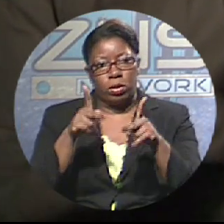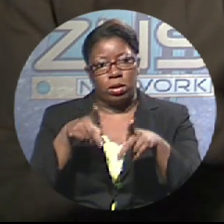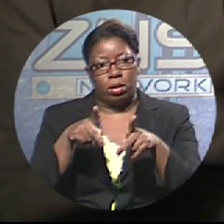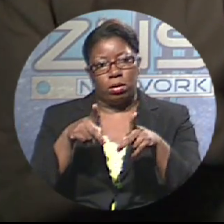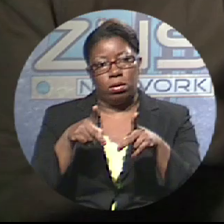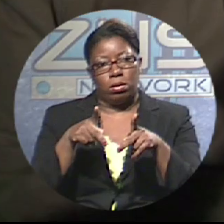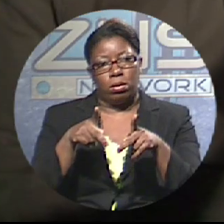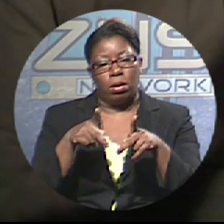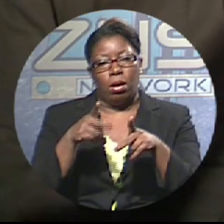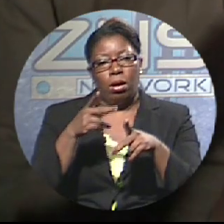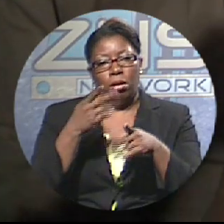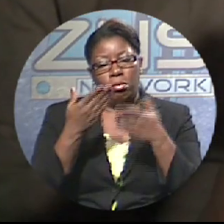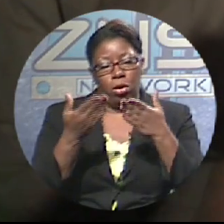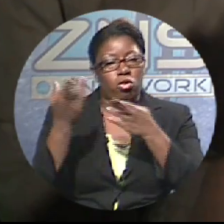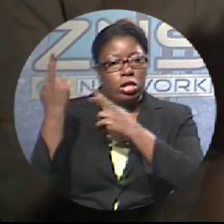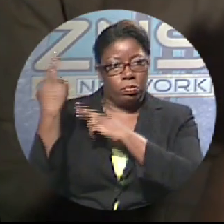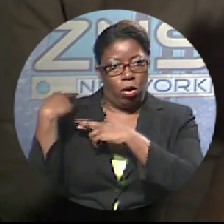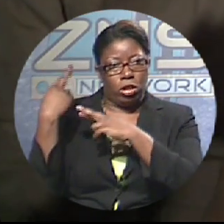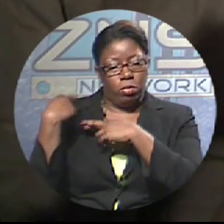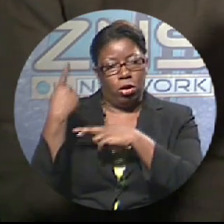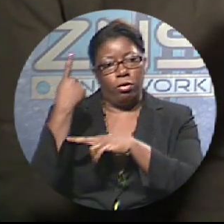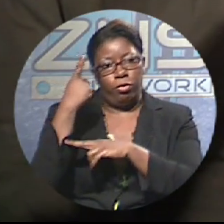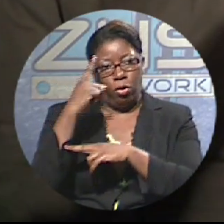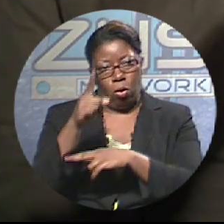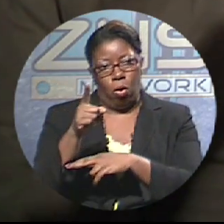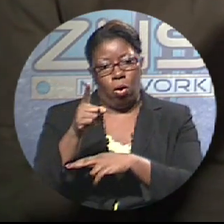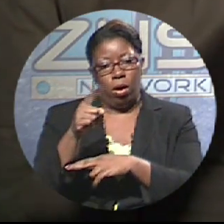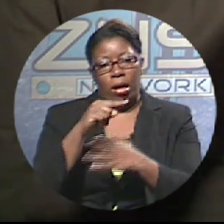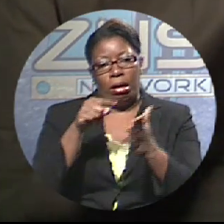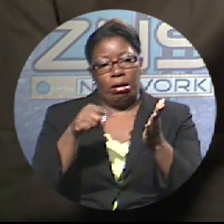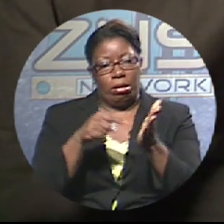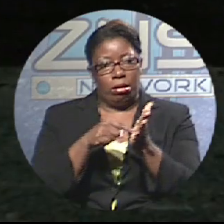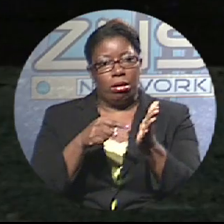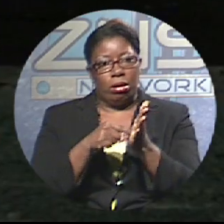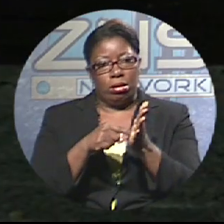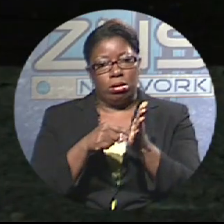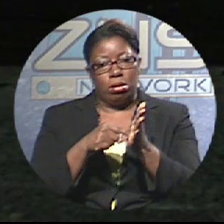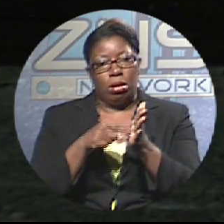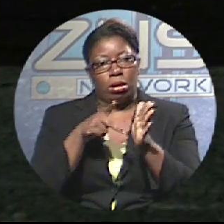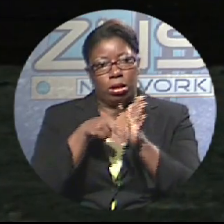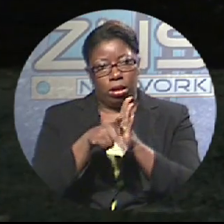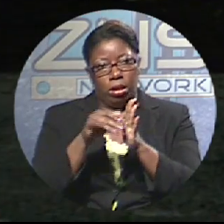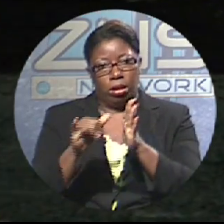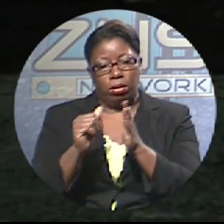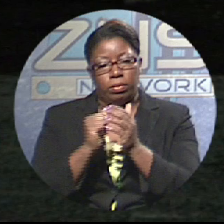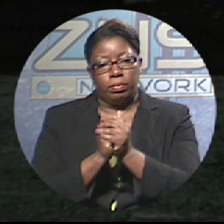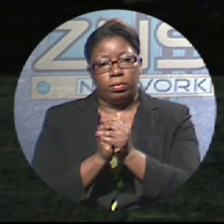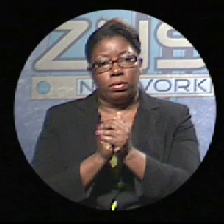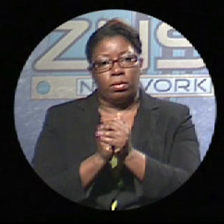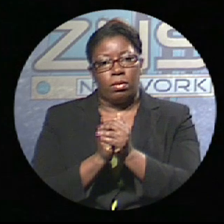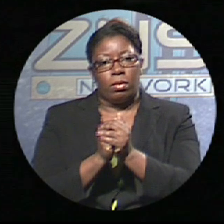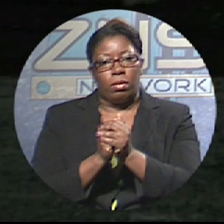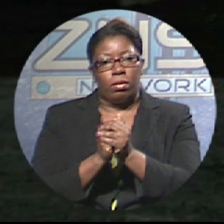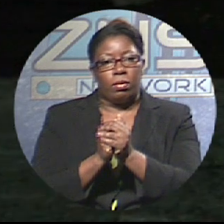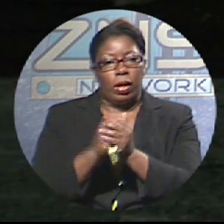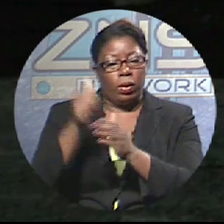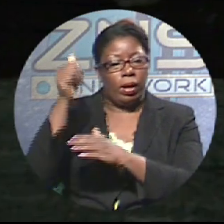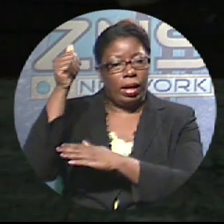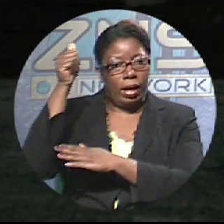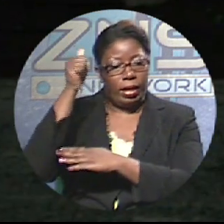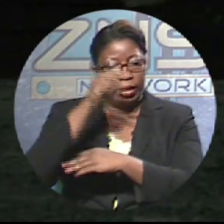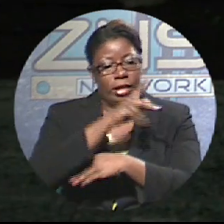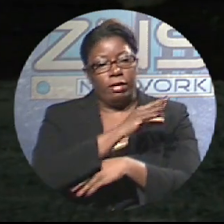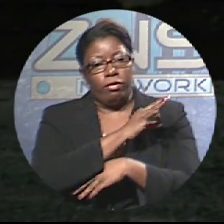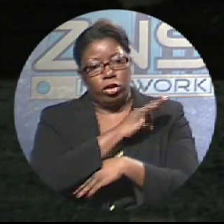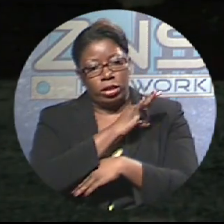very likely to be responsible for this fatal shooting. Assistant Commissioner of Police Anthony Ferguson says the victim was